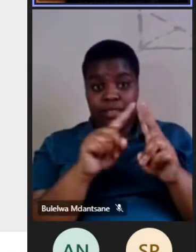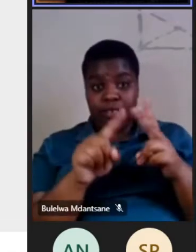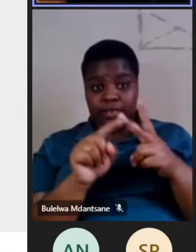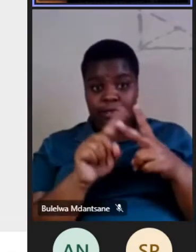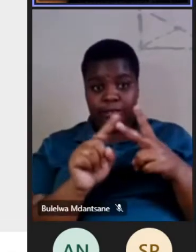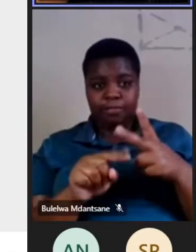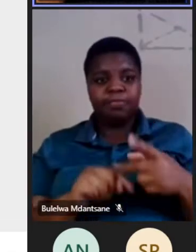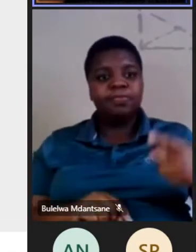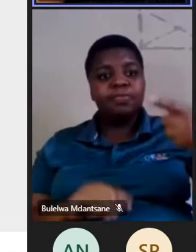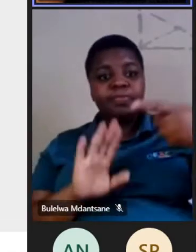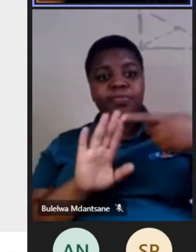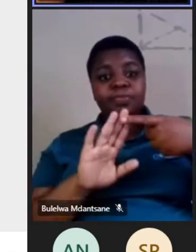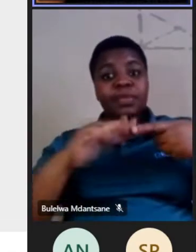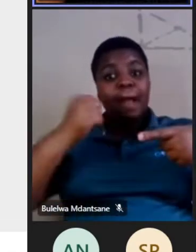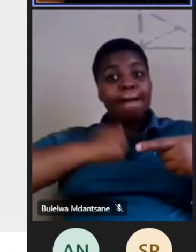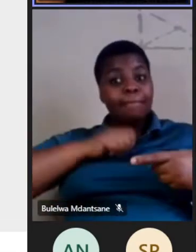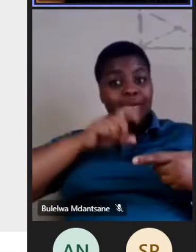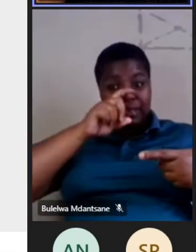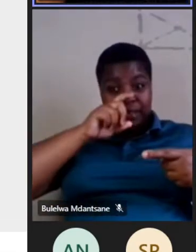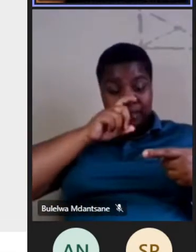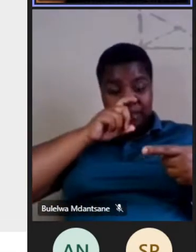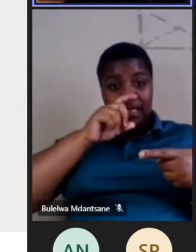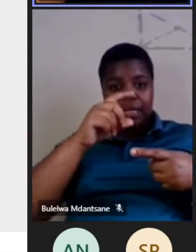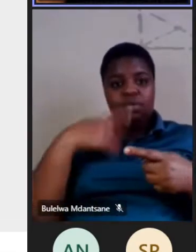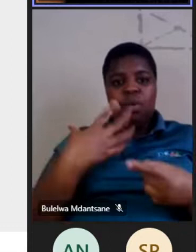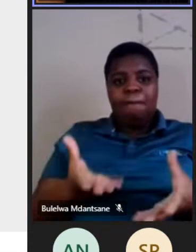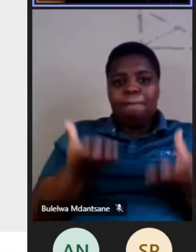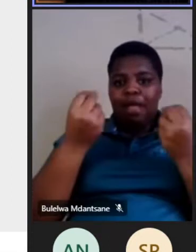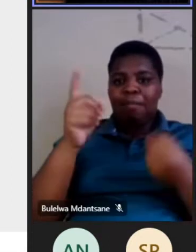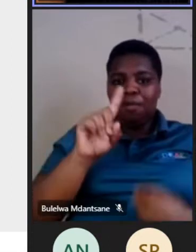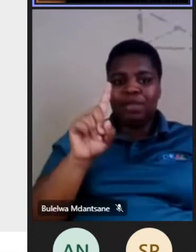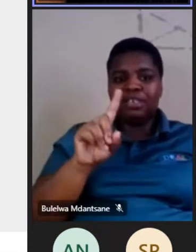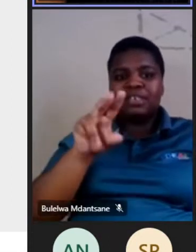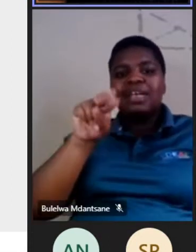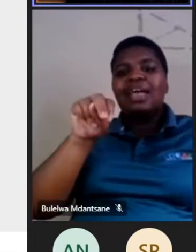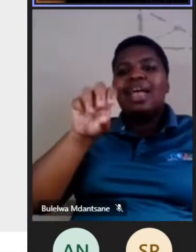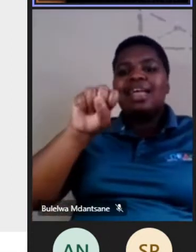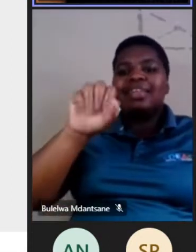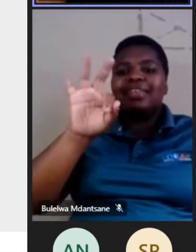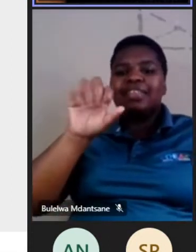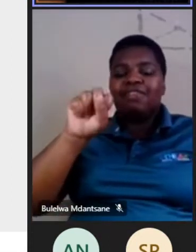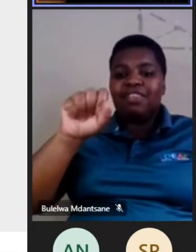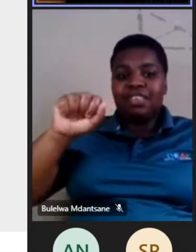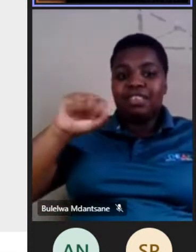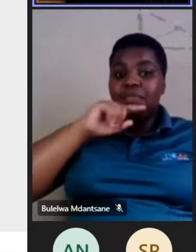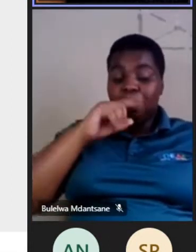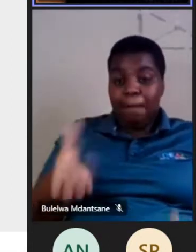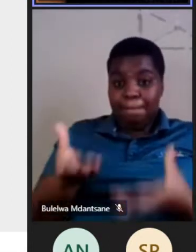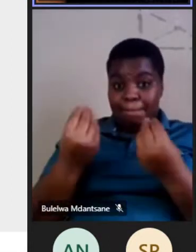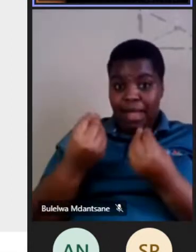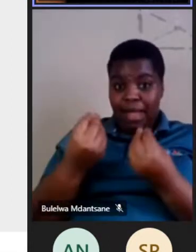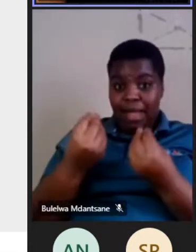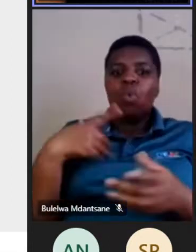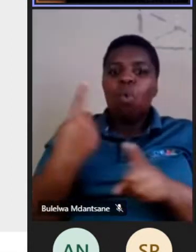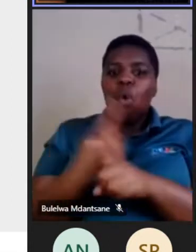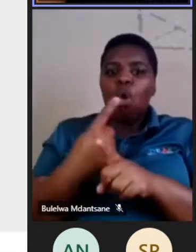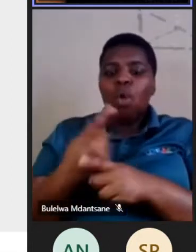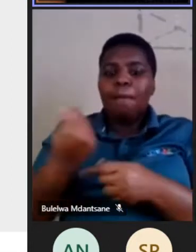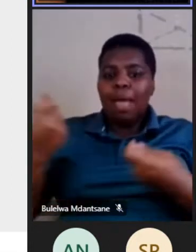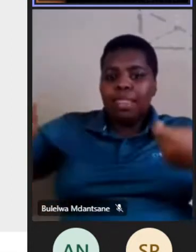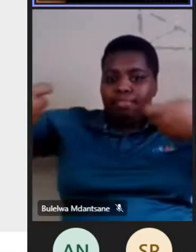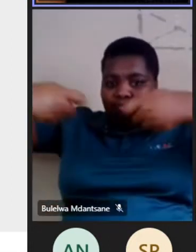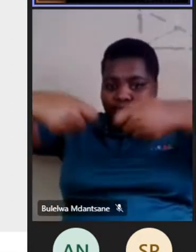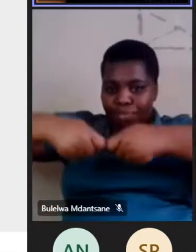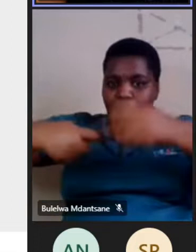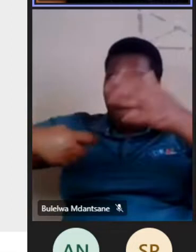My sister and I get the NSFAS, so that's a student grant, and the social grant. We combined the money and bought lots of food at